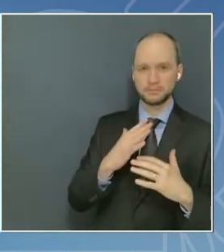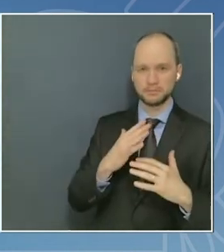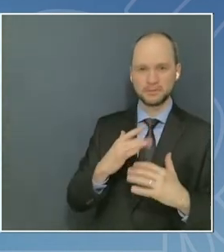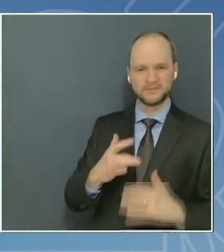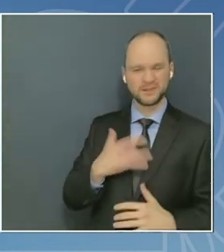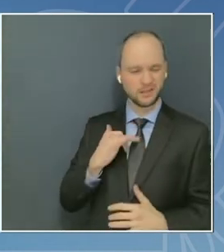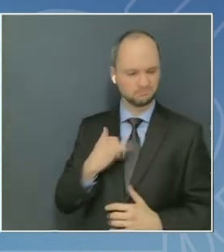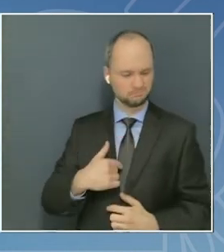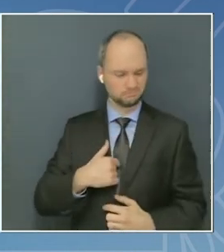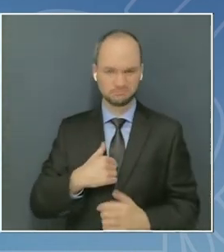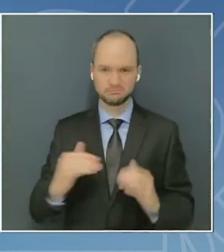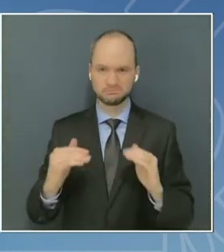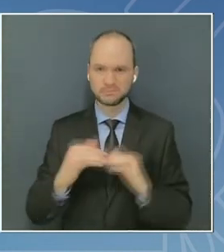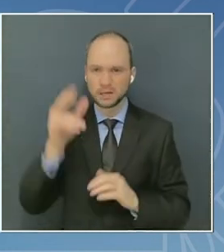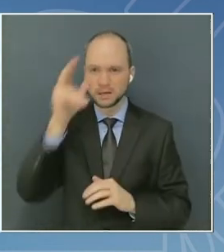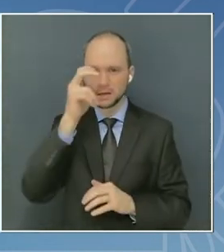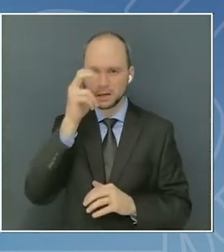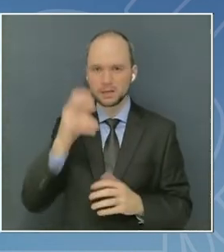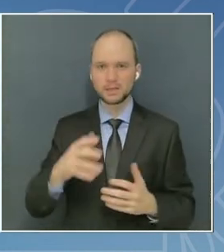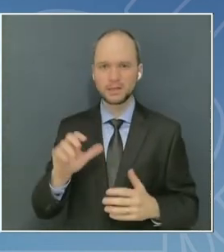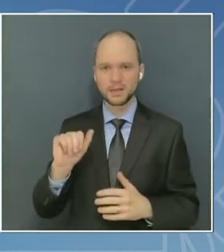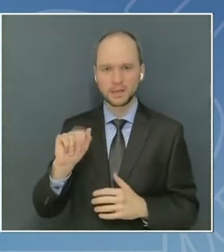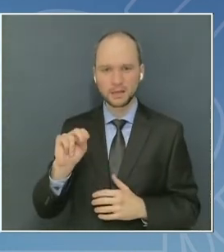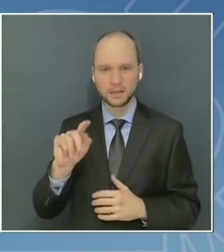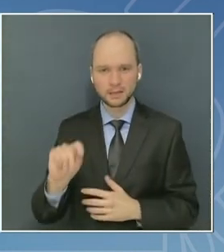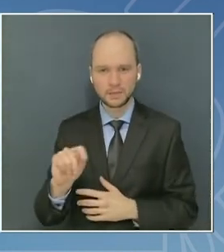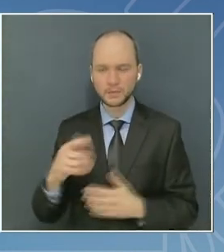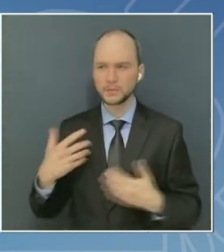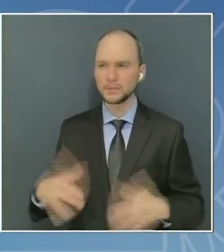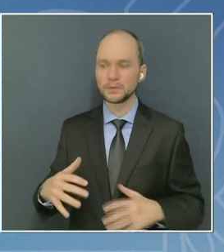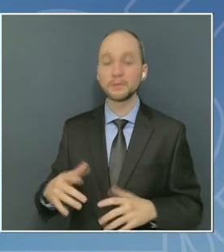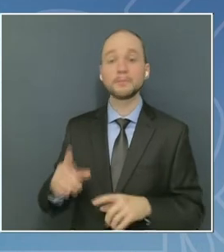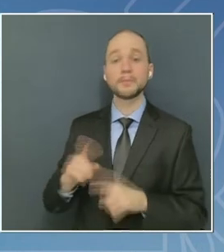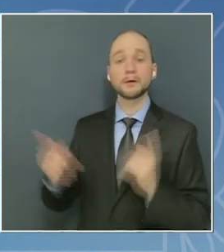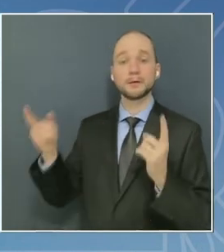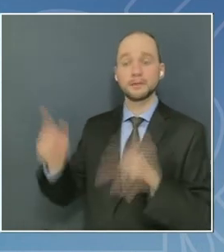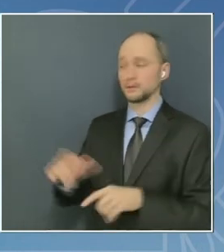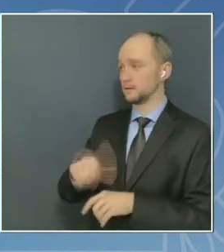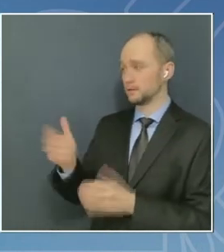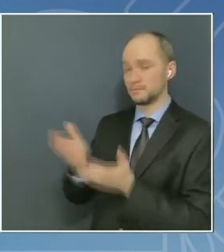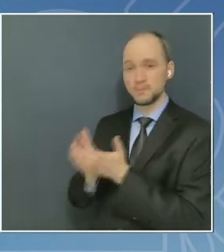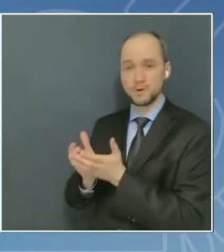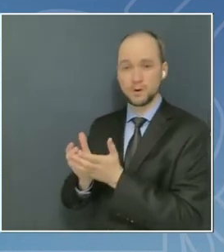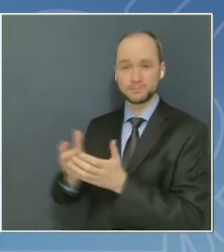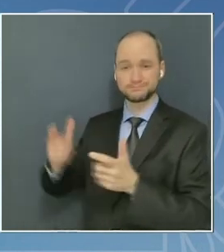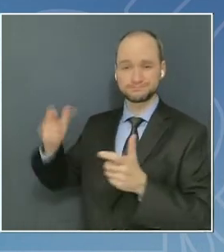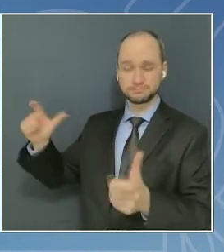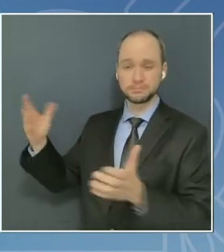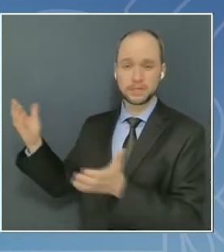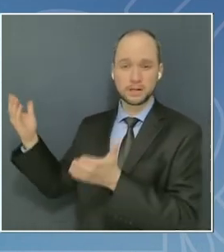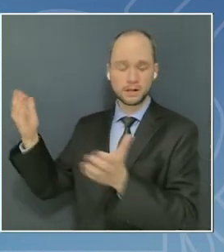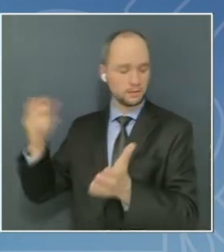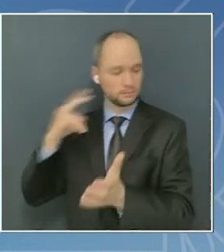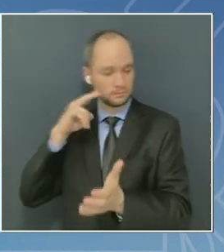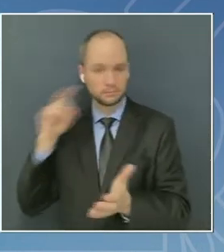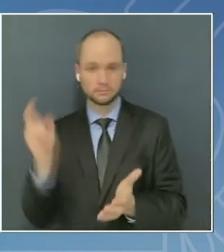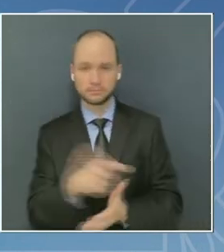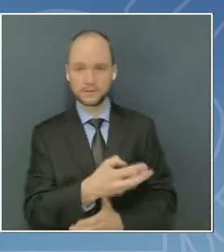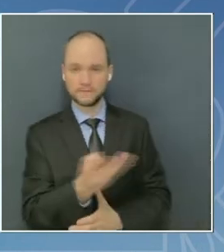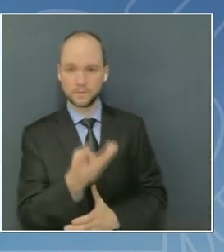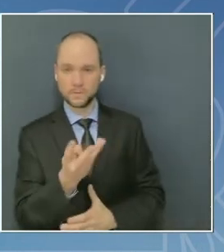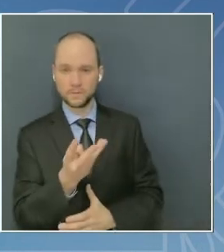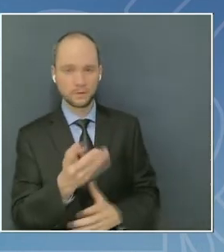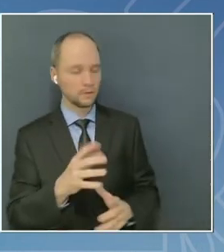ship came by, a really big one, and saved them. But because that ship was much bigger than their tiny refugee